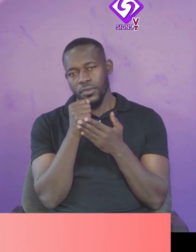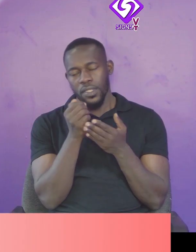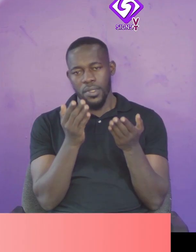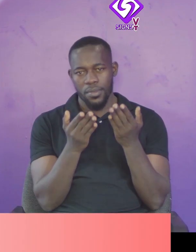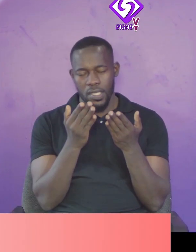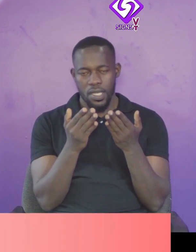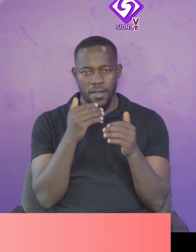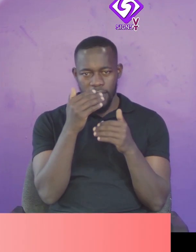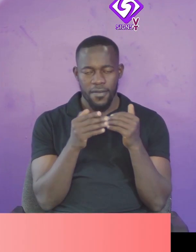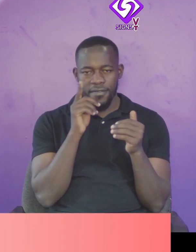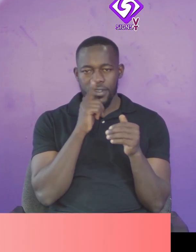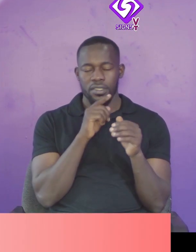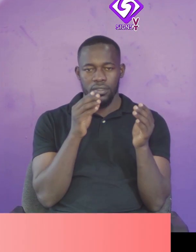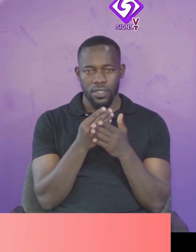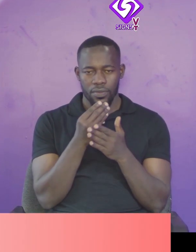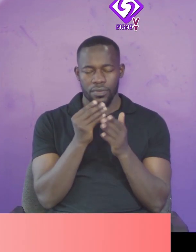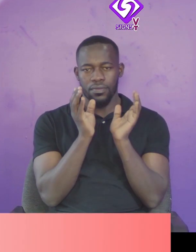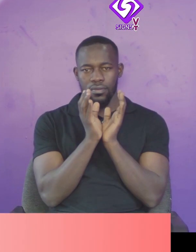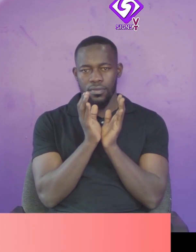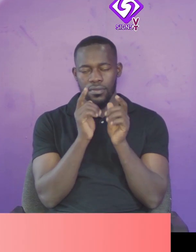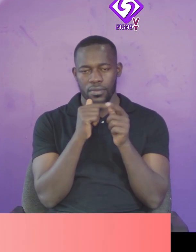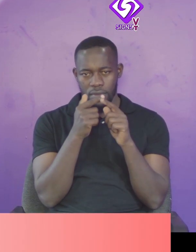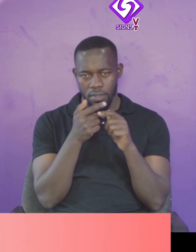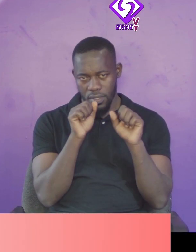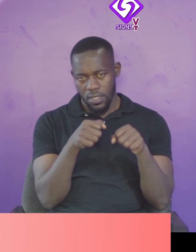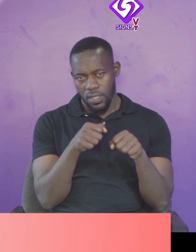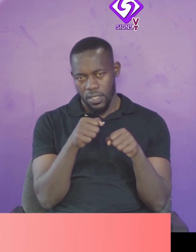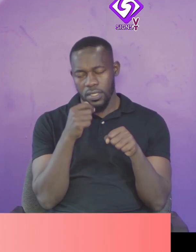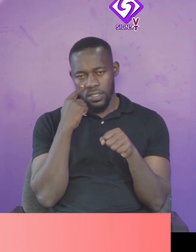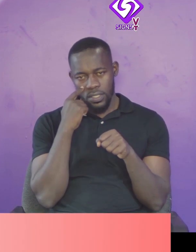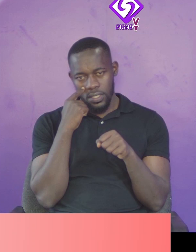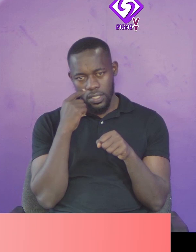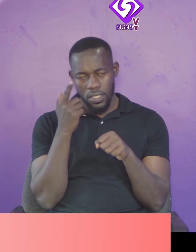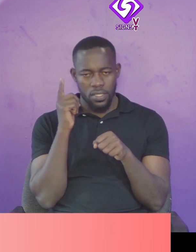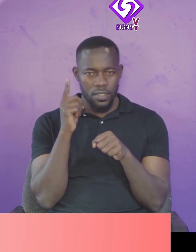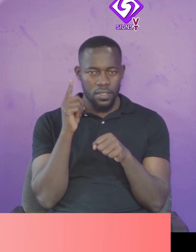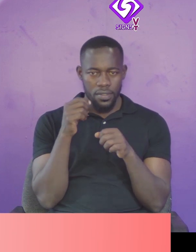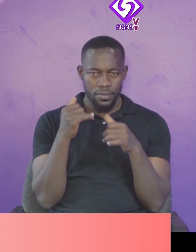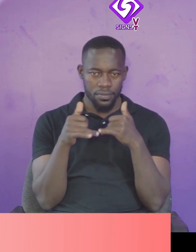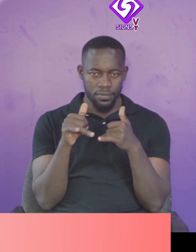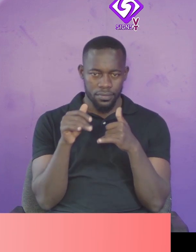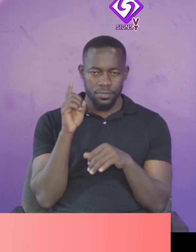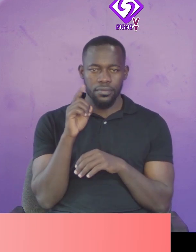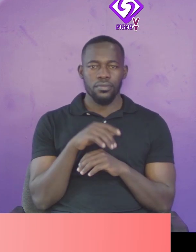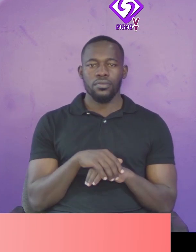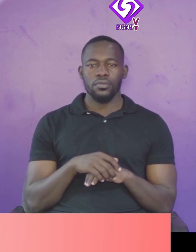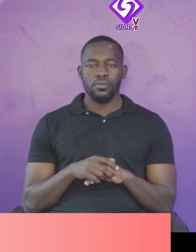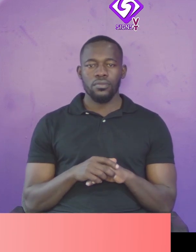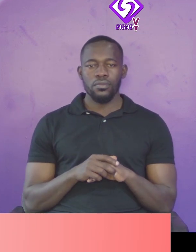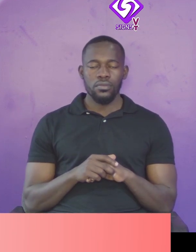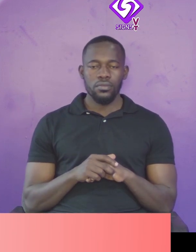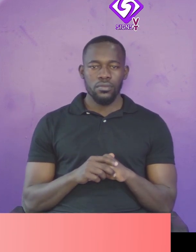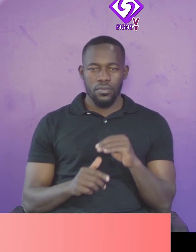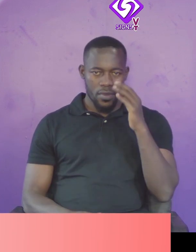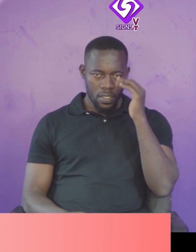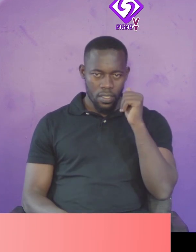Talanta ikimalizwa, then we can also maybe see a Mashemeji Derby match there, because AFC